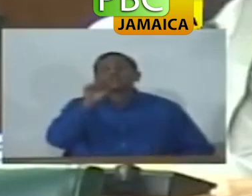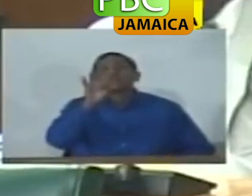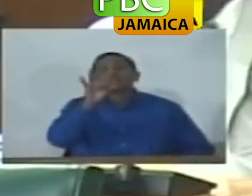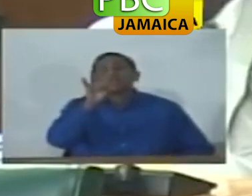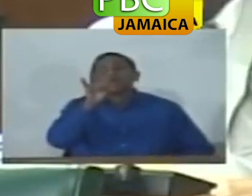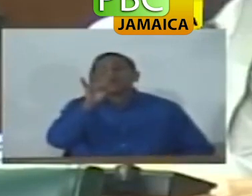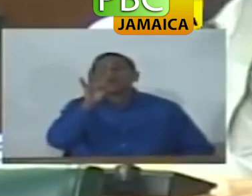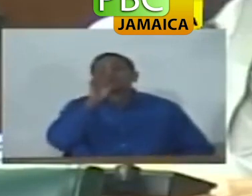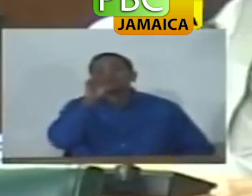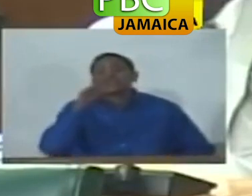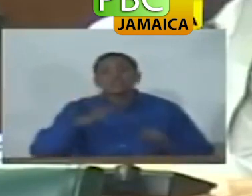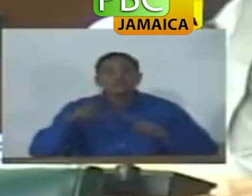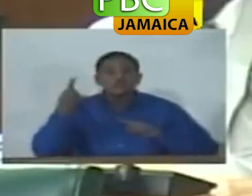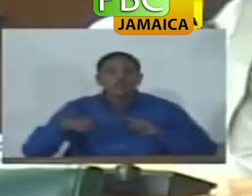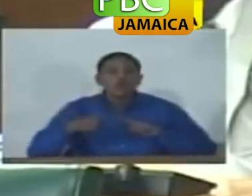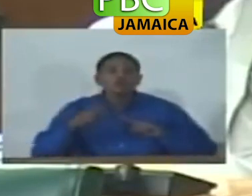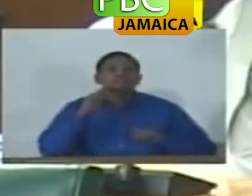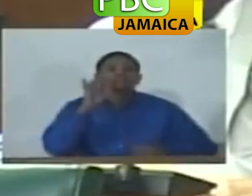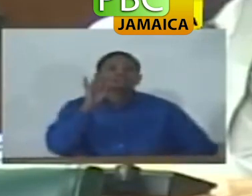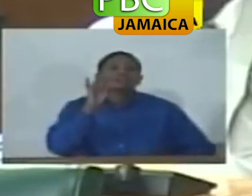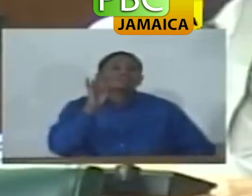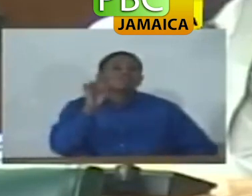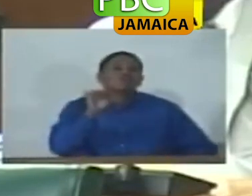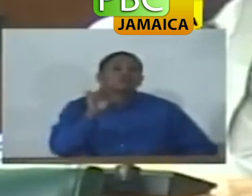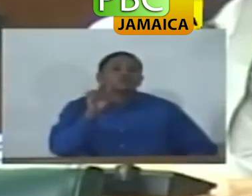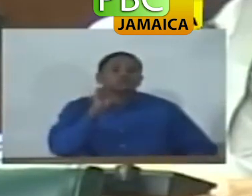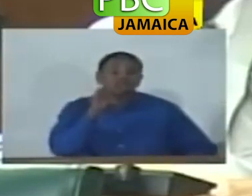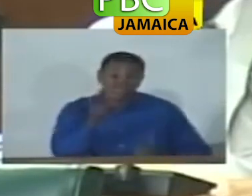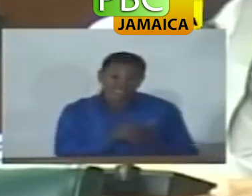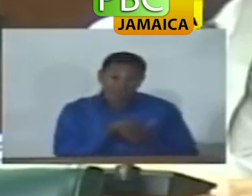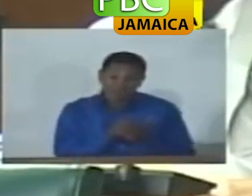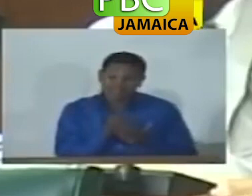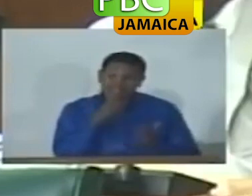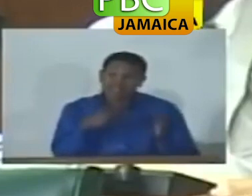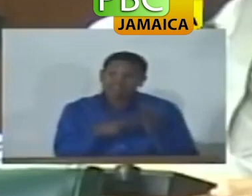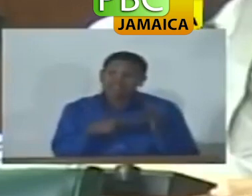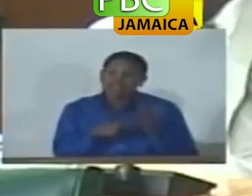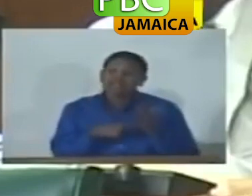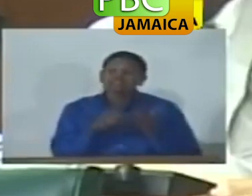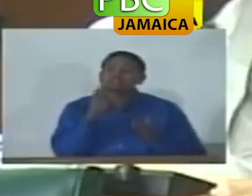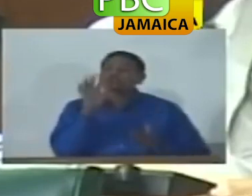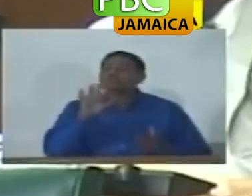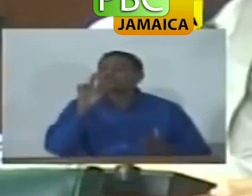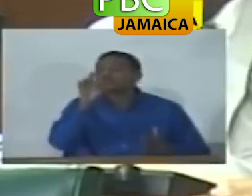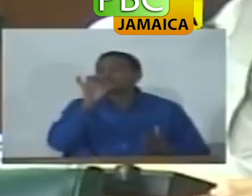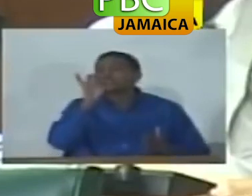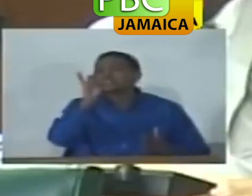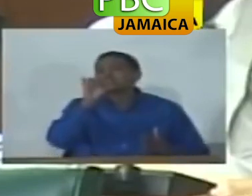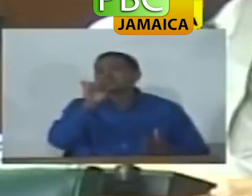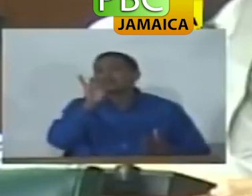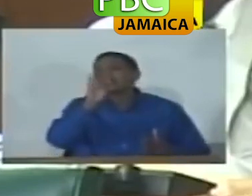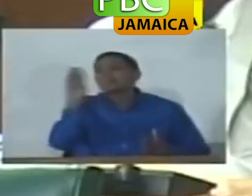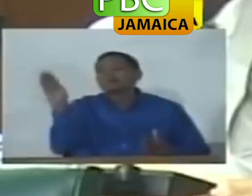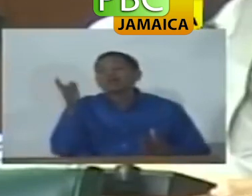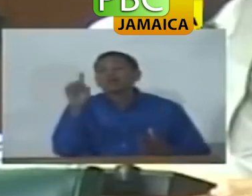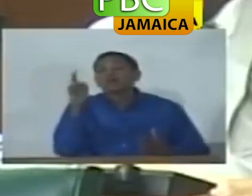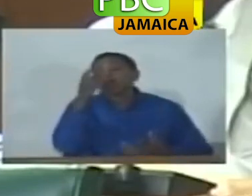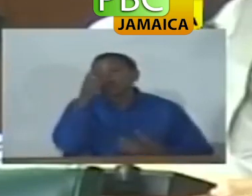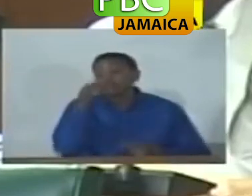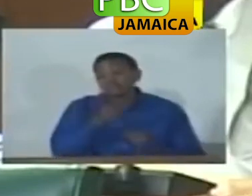is recurrent and $74.2 is capital, and then debt service of $287.8 billion, of which interest